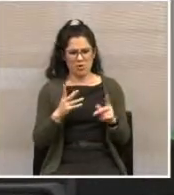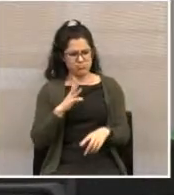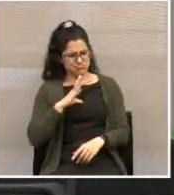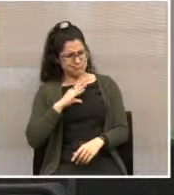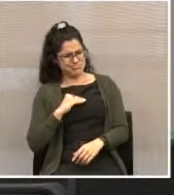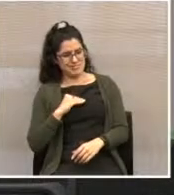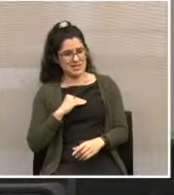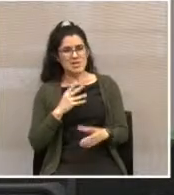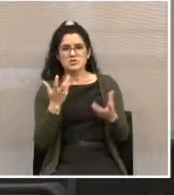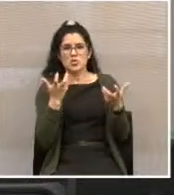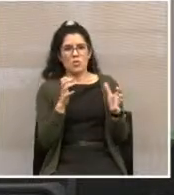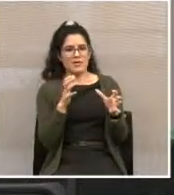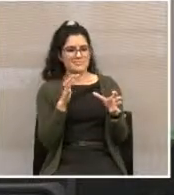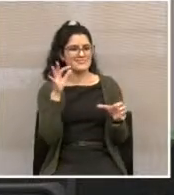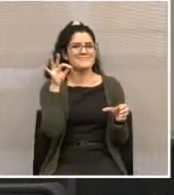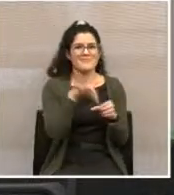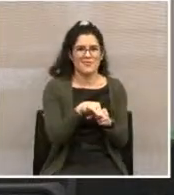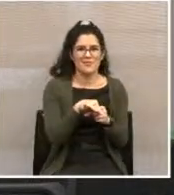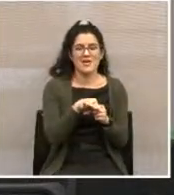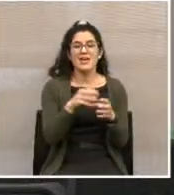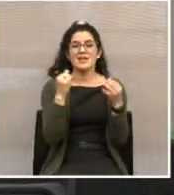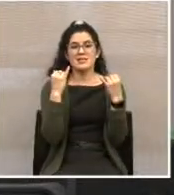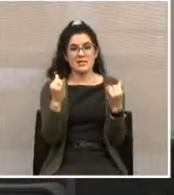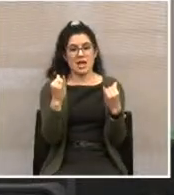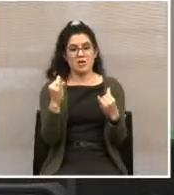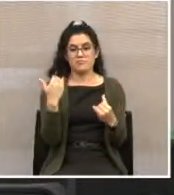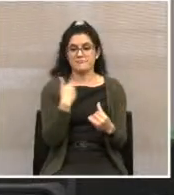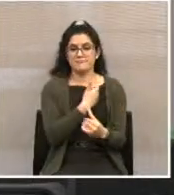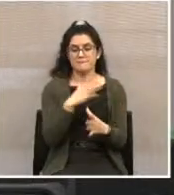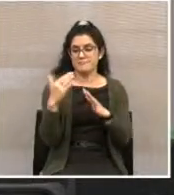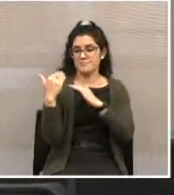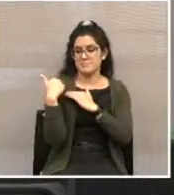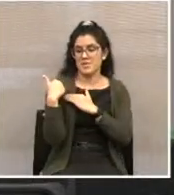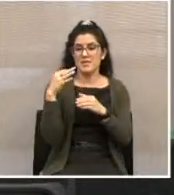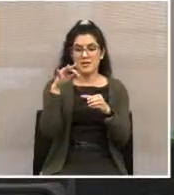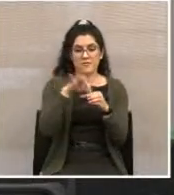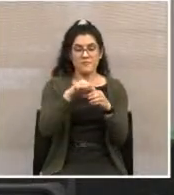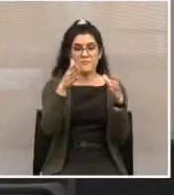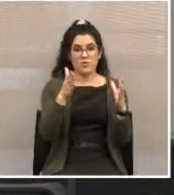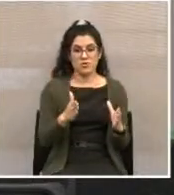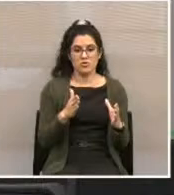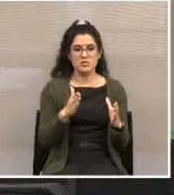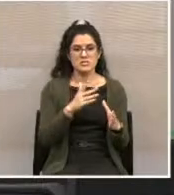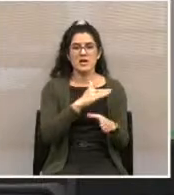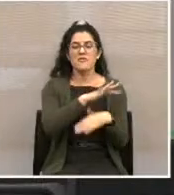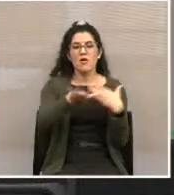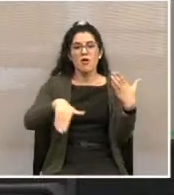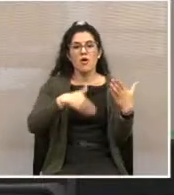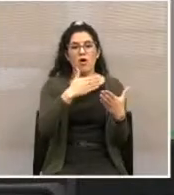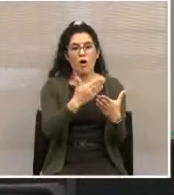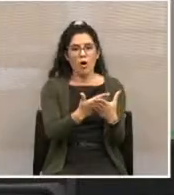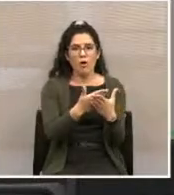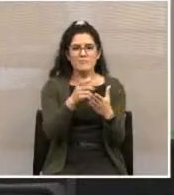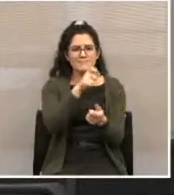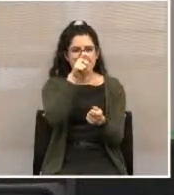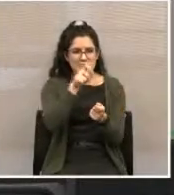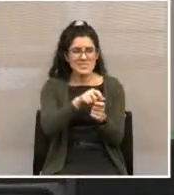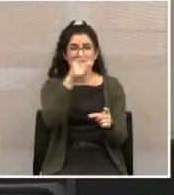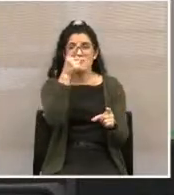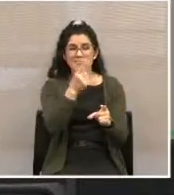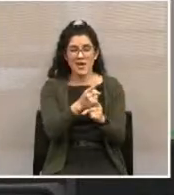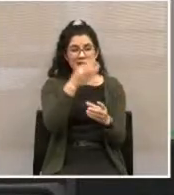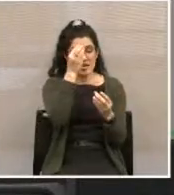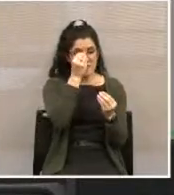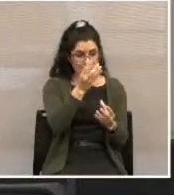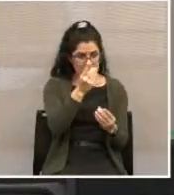democratic process. It is therefore our duty to ensure voters have all the necessary, accurate information